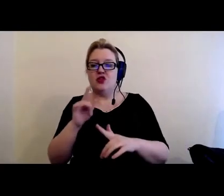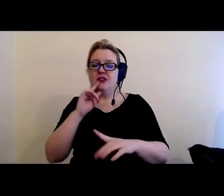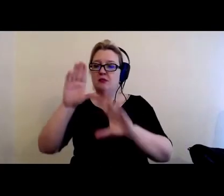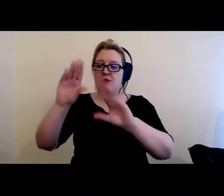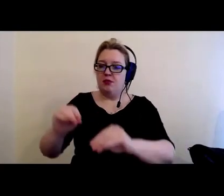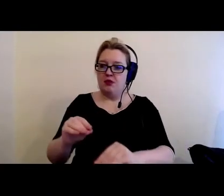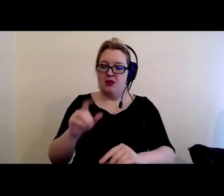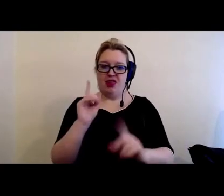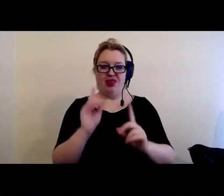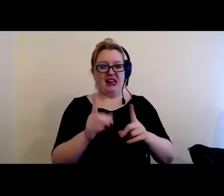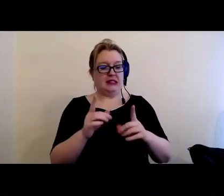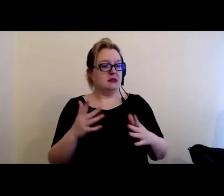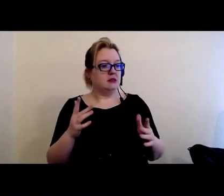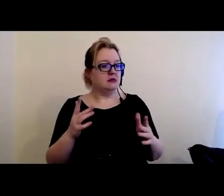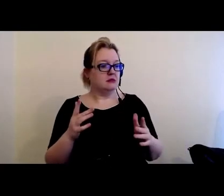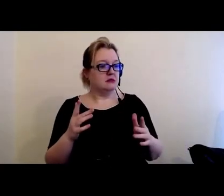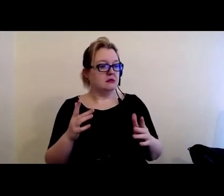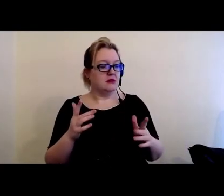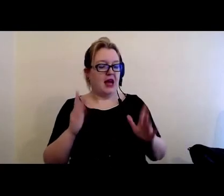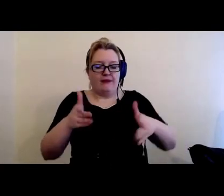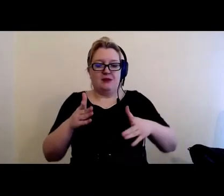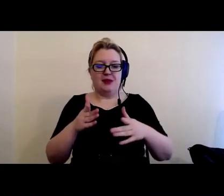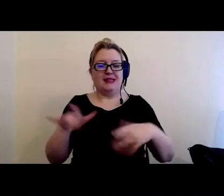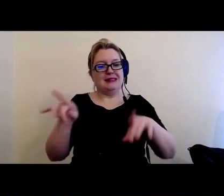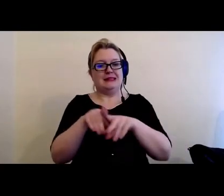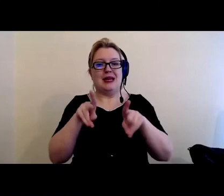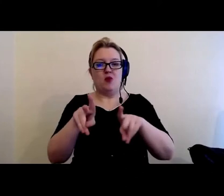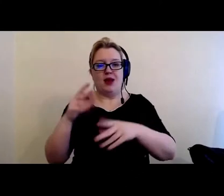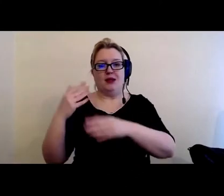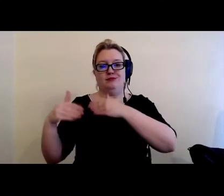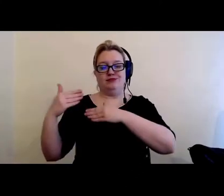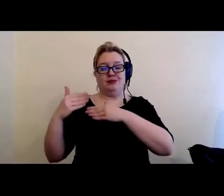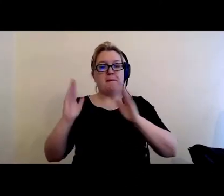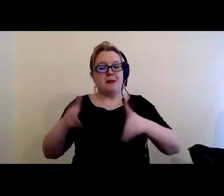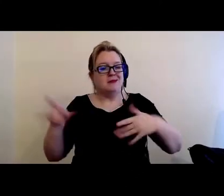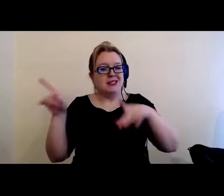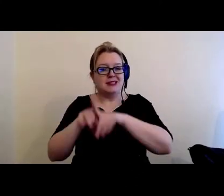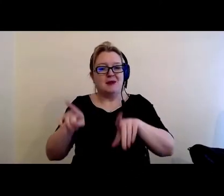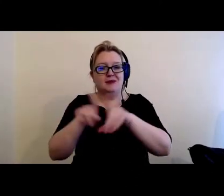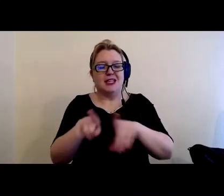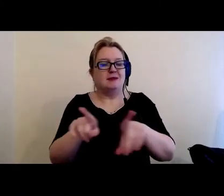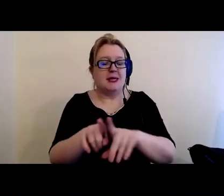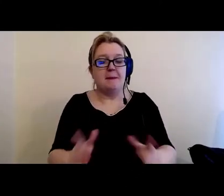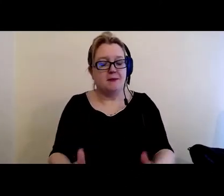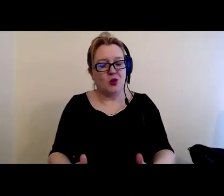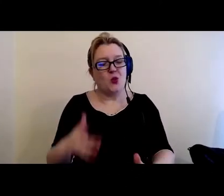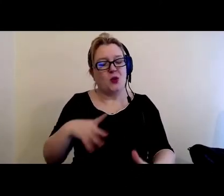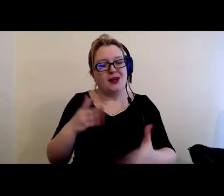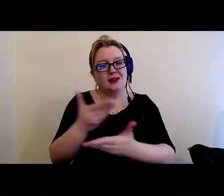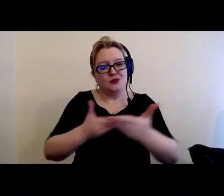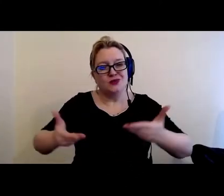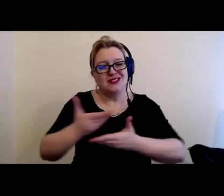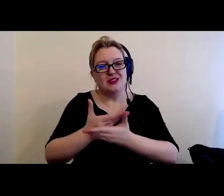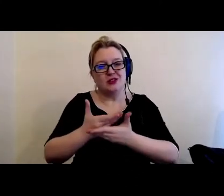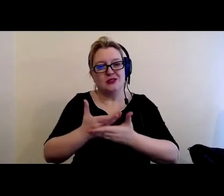work is delivered, how many shifts do you want? So I think hopefully there will be some positives that come out of this on staff wellbeing as well. Yeah, I agree with you, Siva, and I